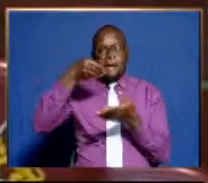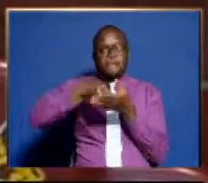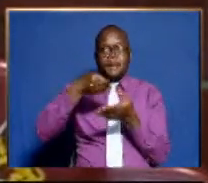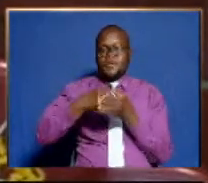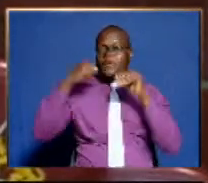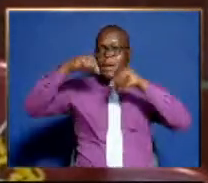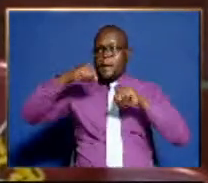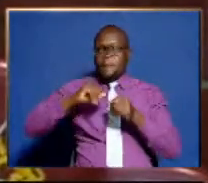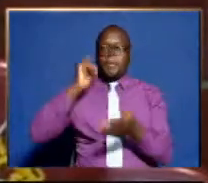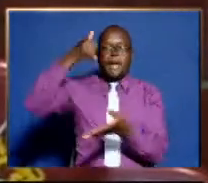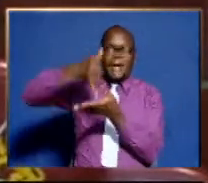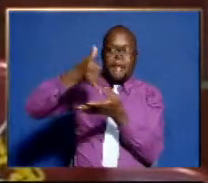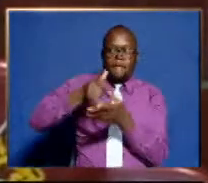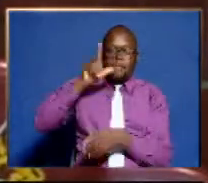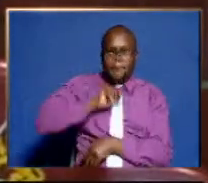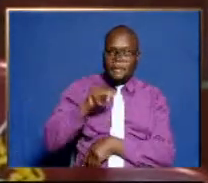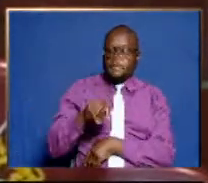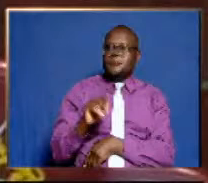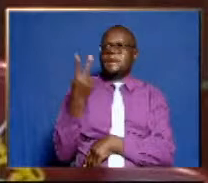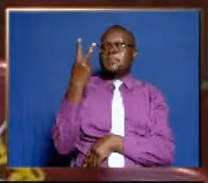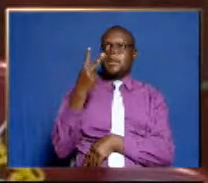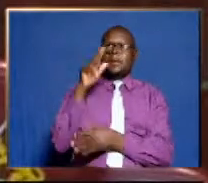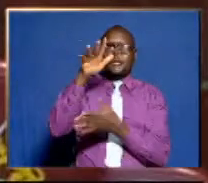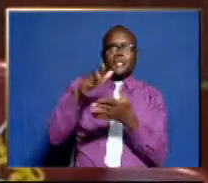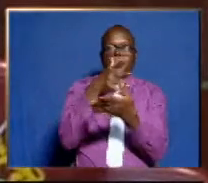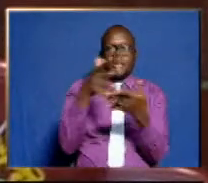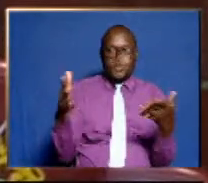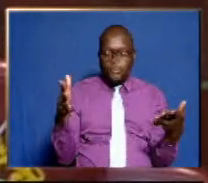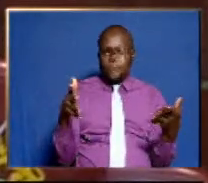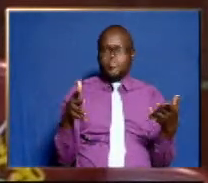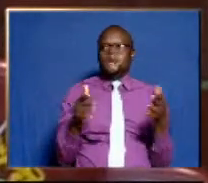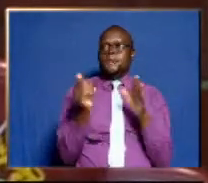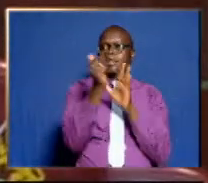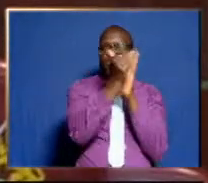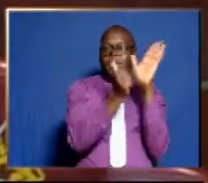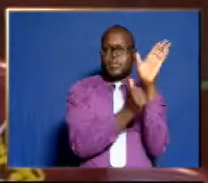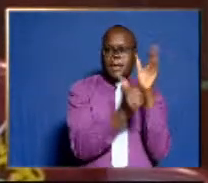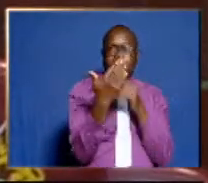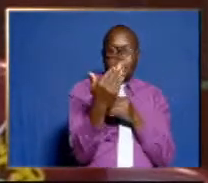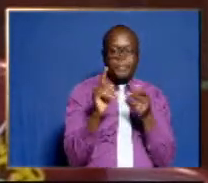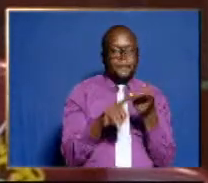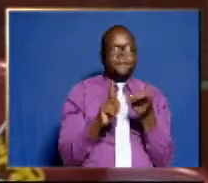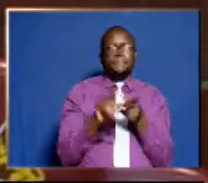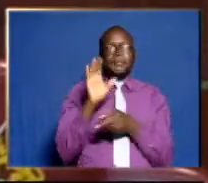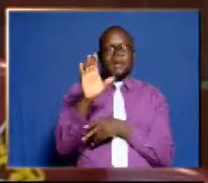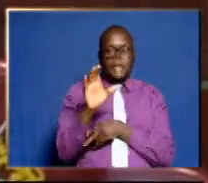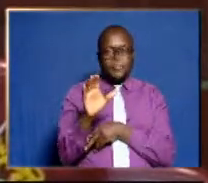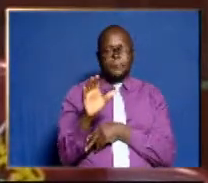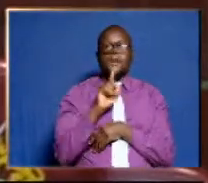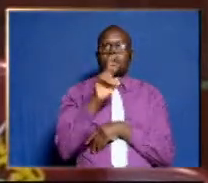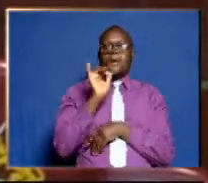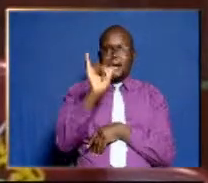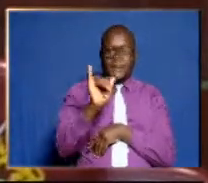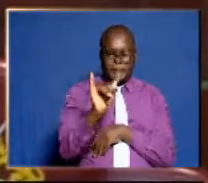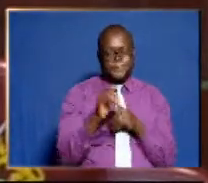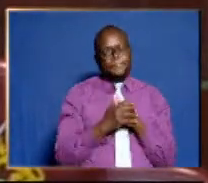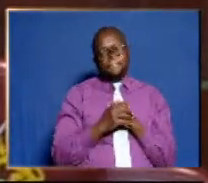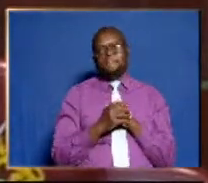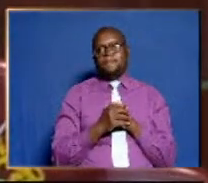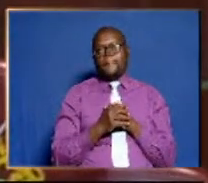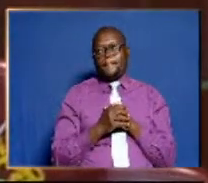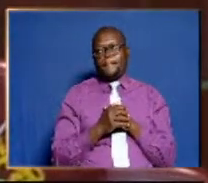resolutions contained in the second schedule to the order paper, and C, orders that